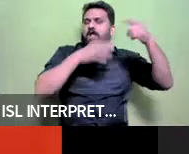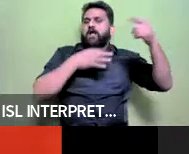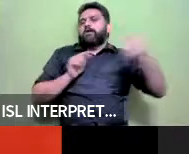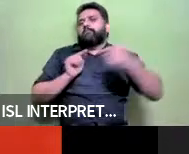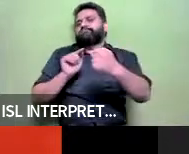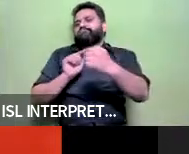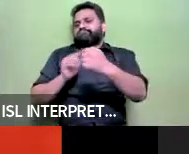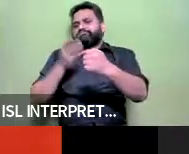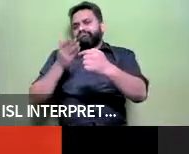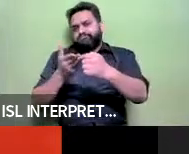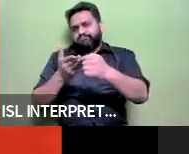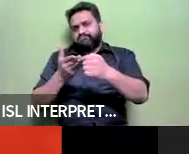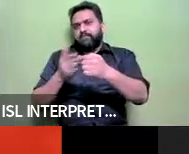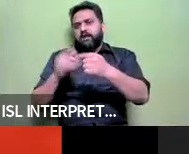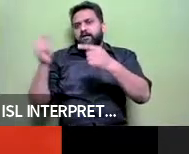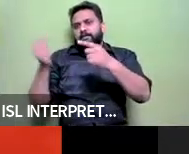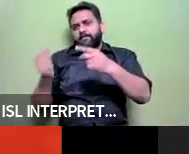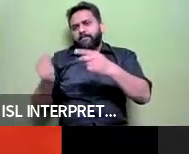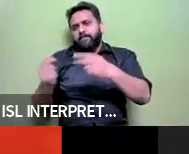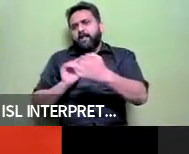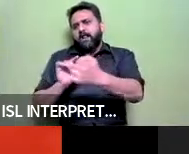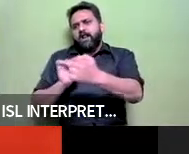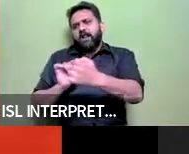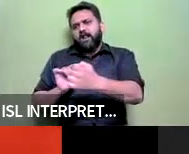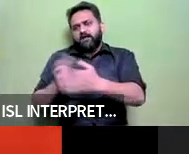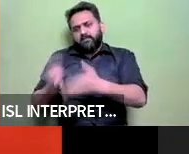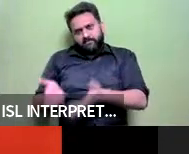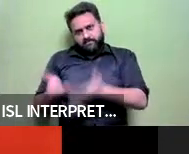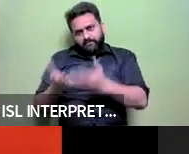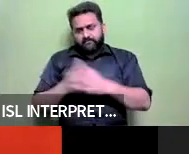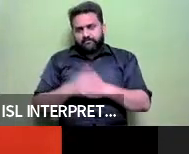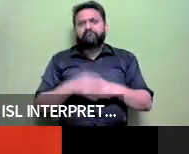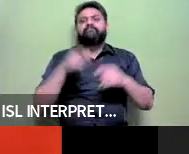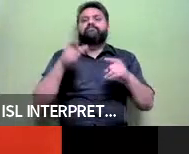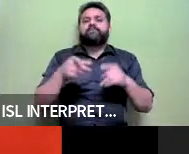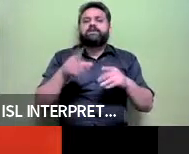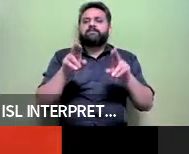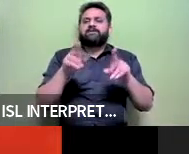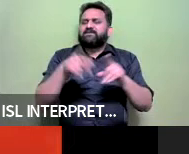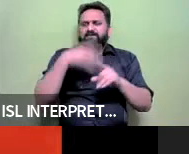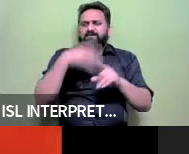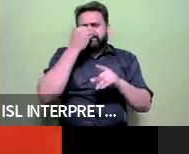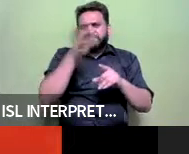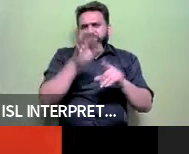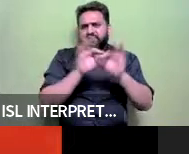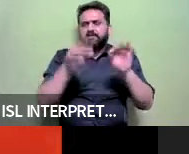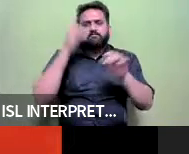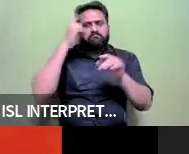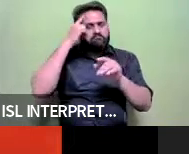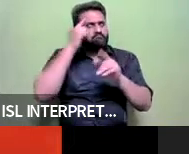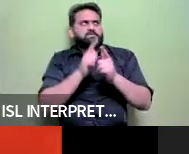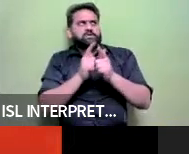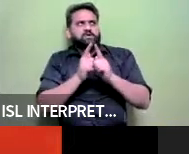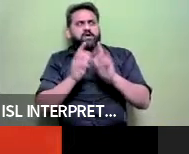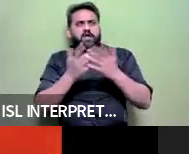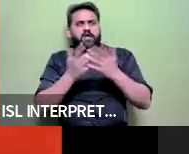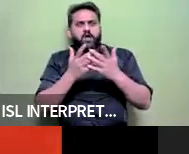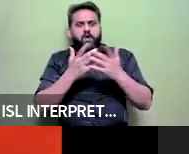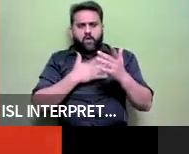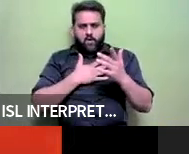argument, and you can develop those arguments. This is nothing. This is very simple, a logical way to tell that I